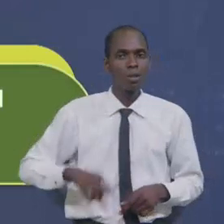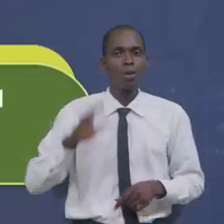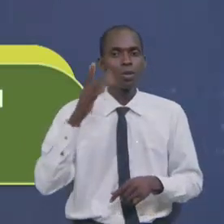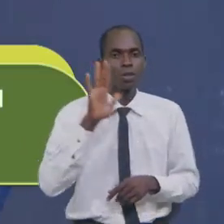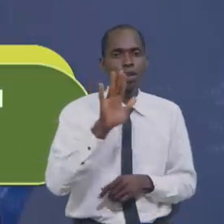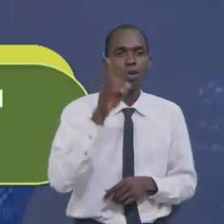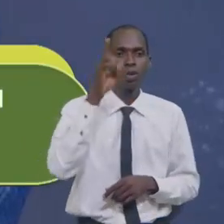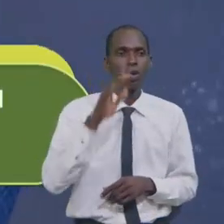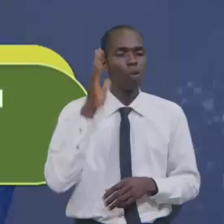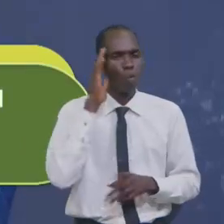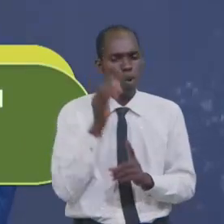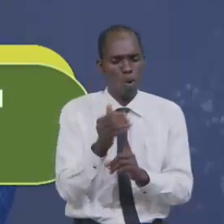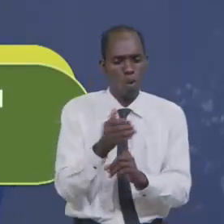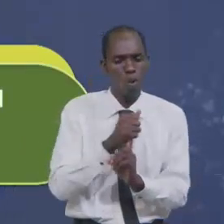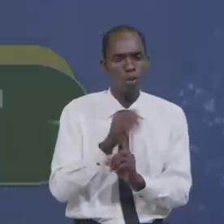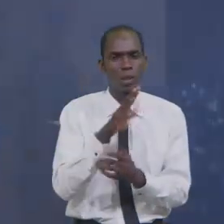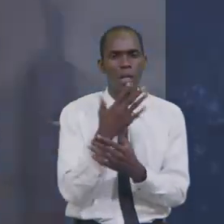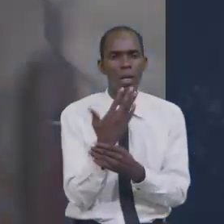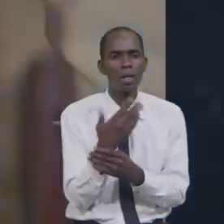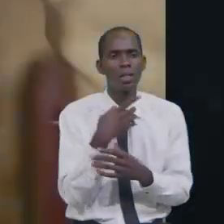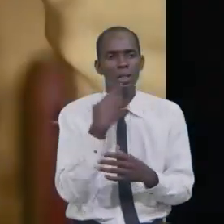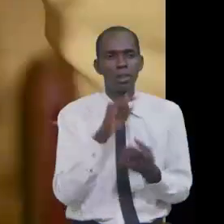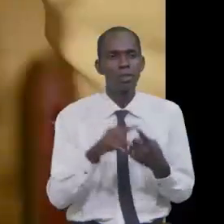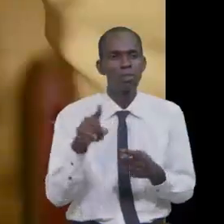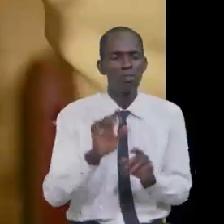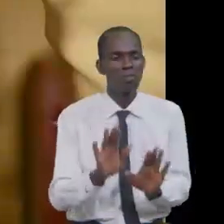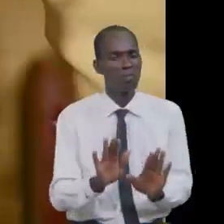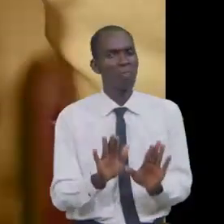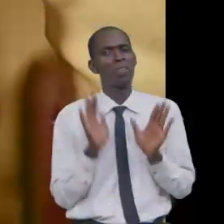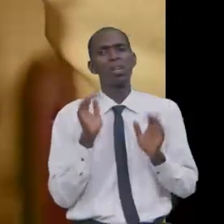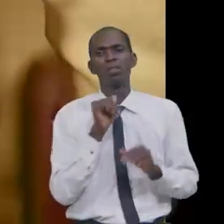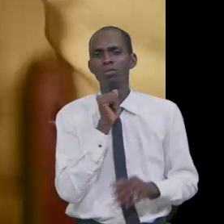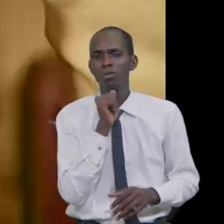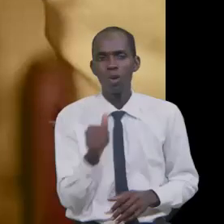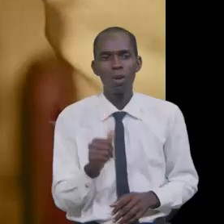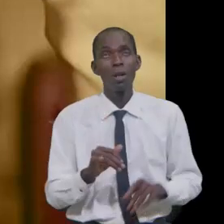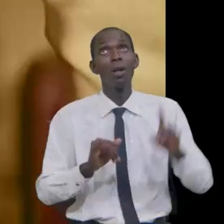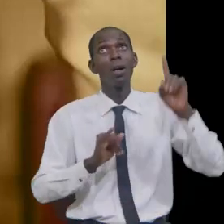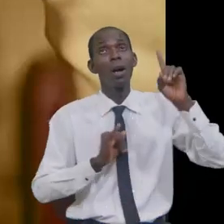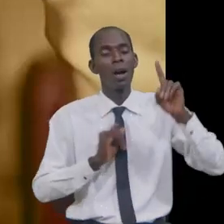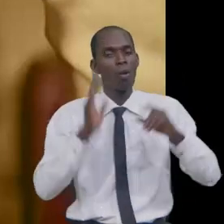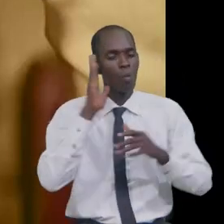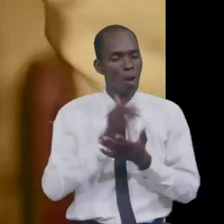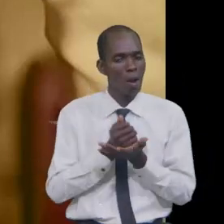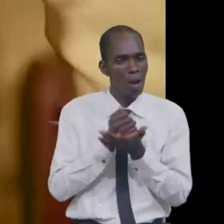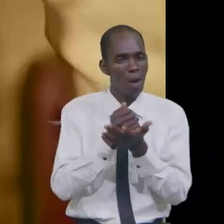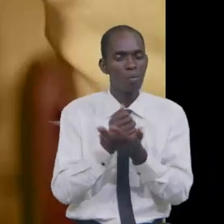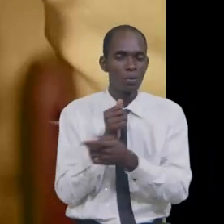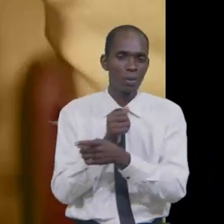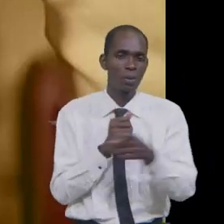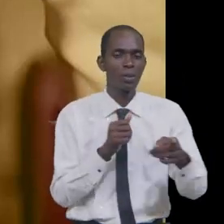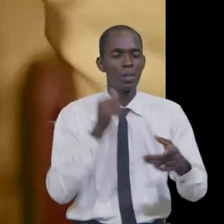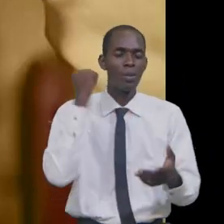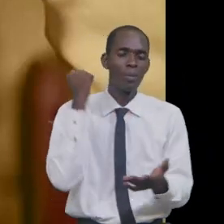thy hand, saying unto thee, fear not, I will help